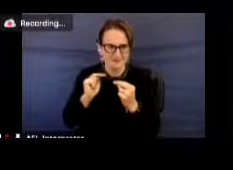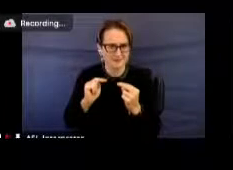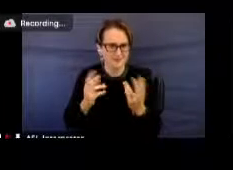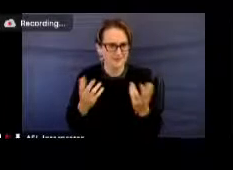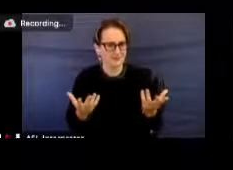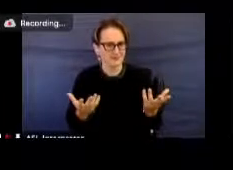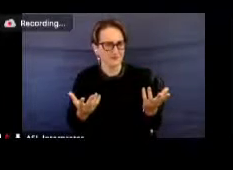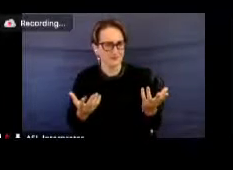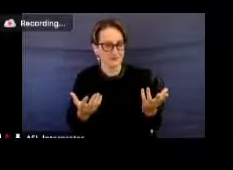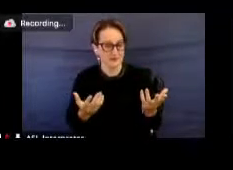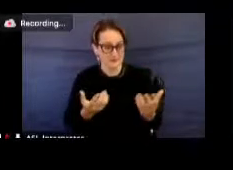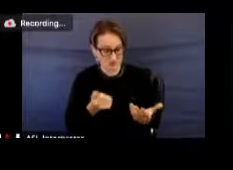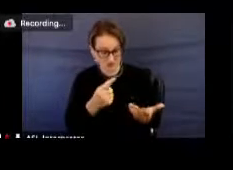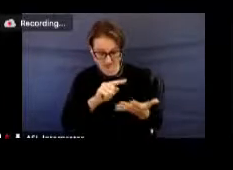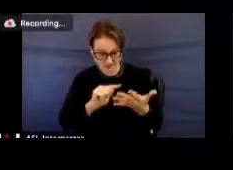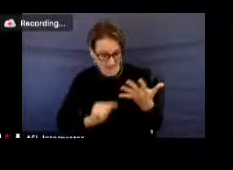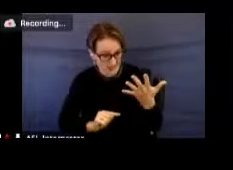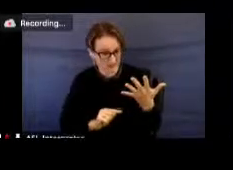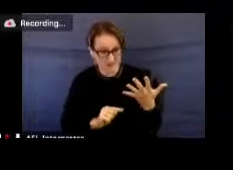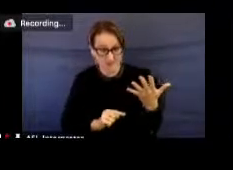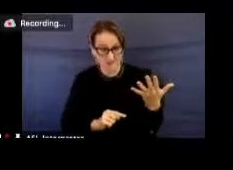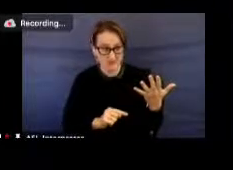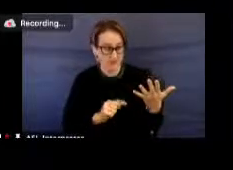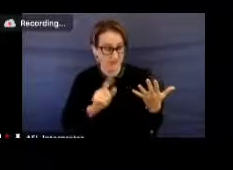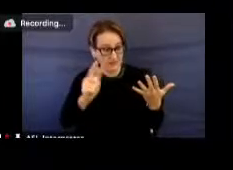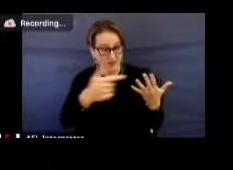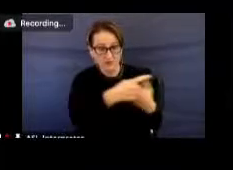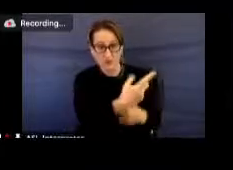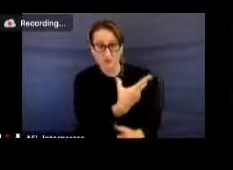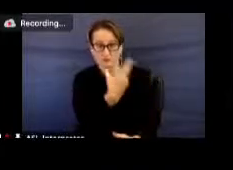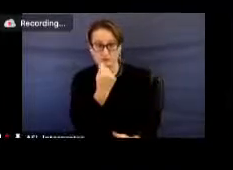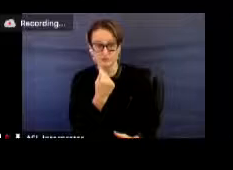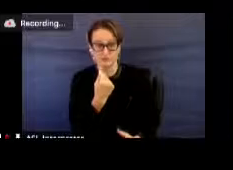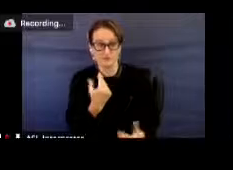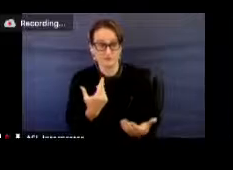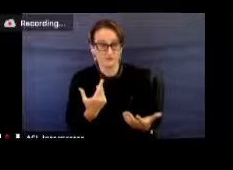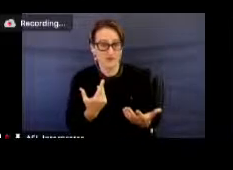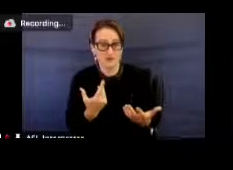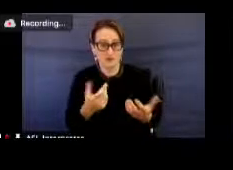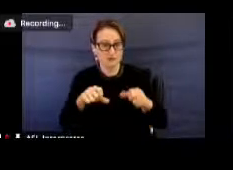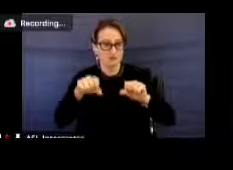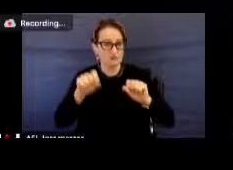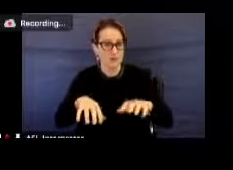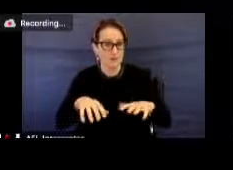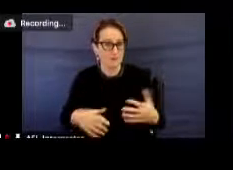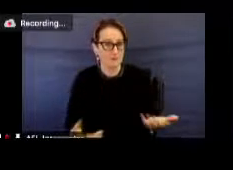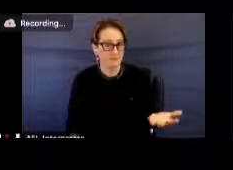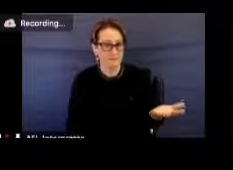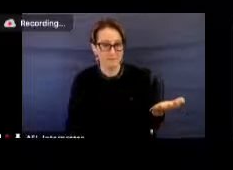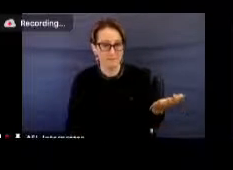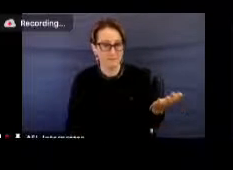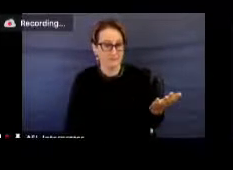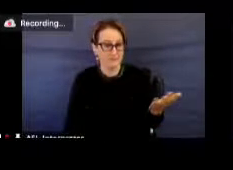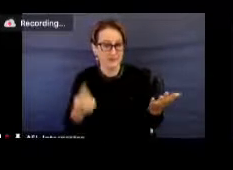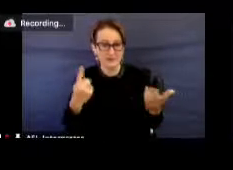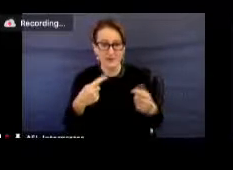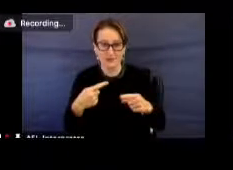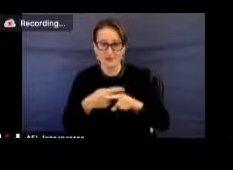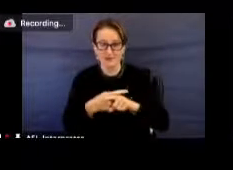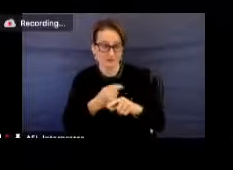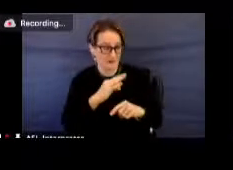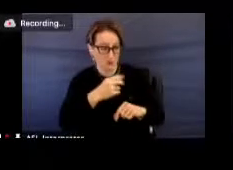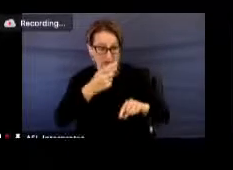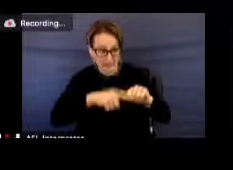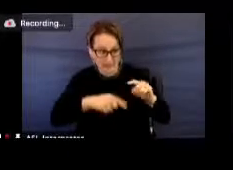could actually torpedo, the possibility of retaining the firm if we just can't come to eye